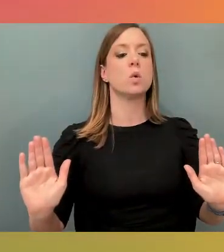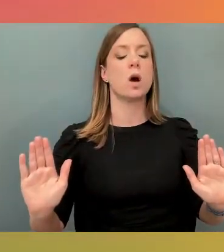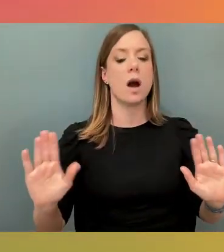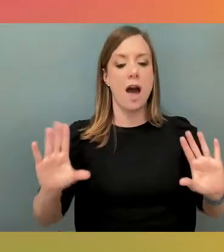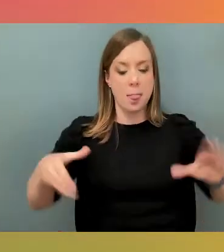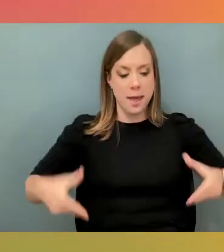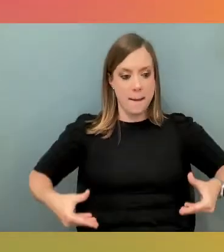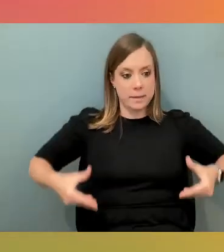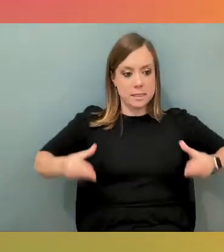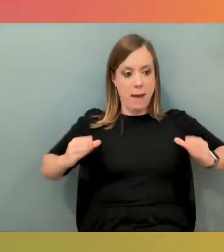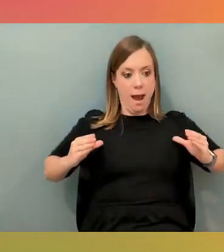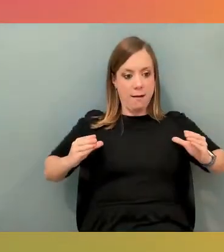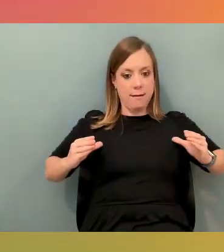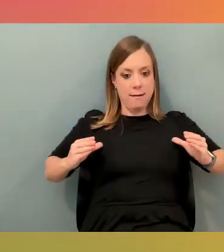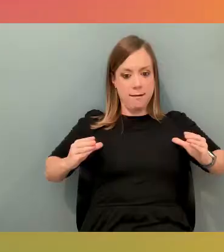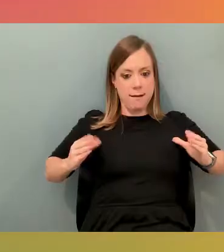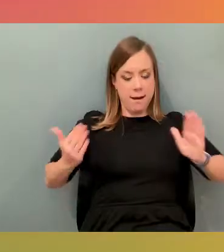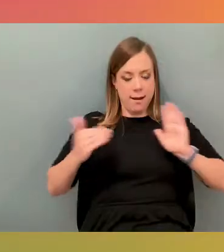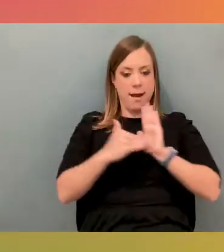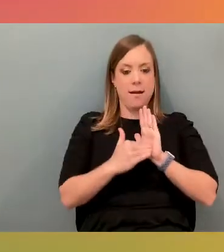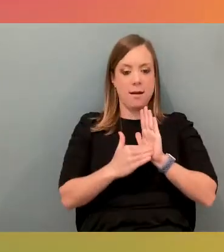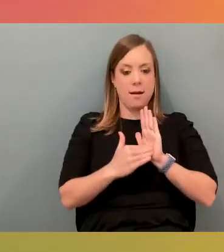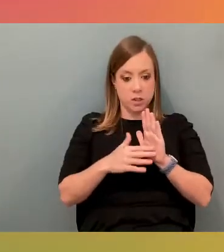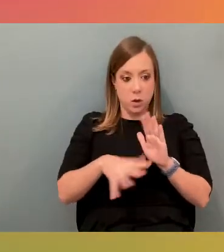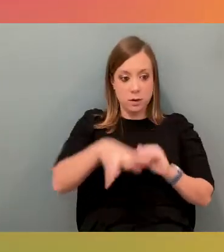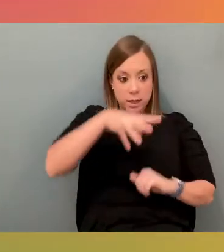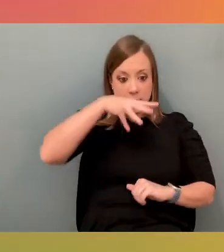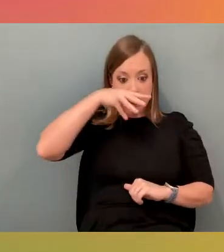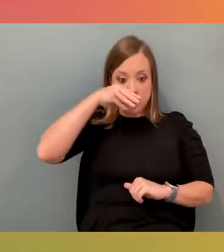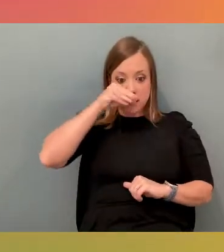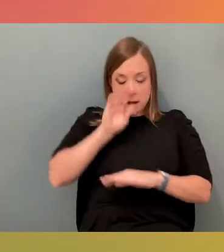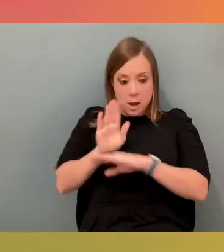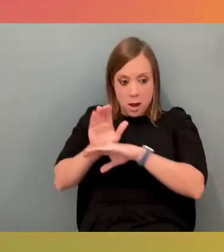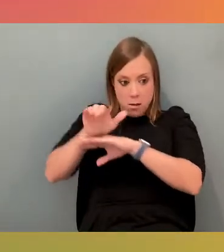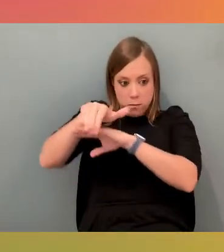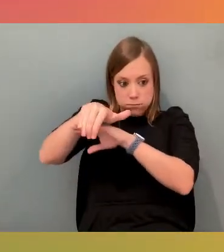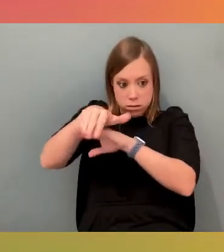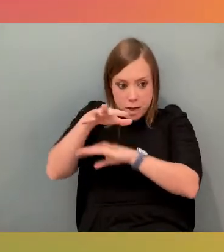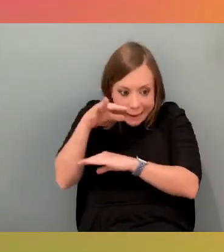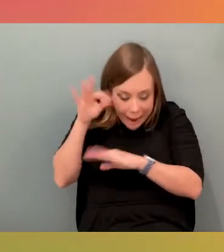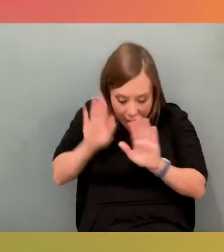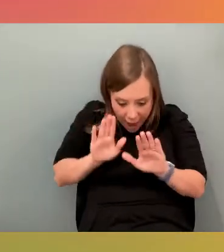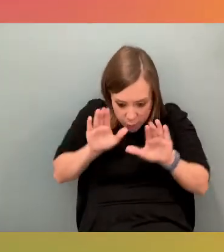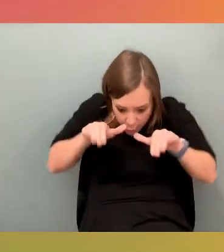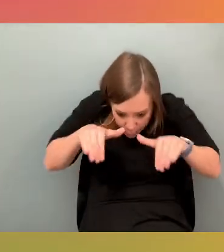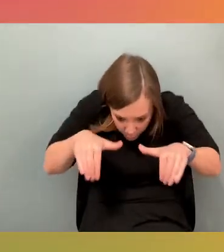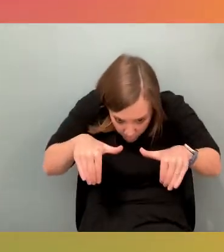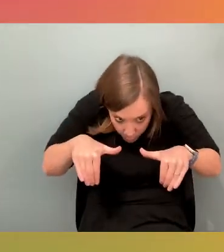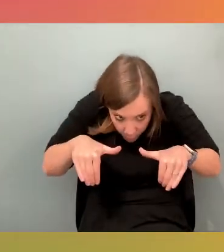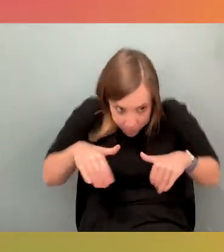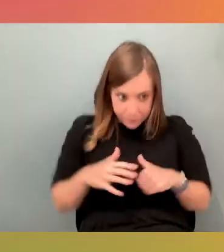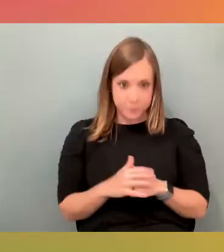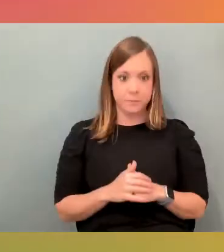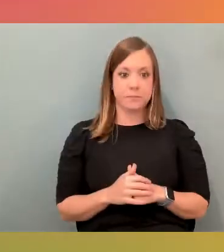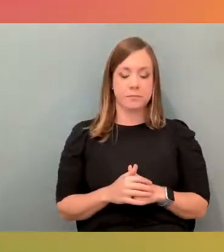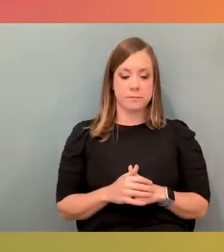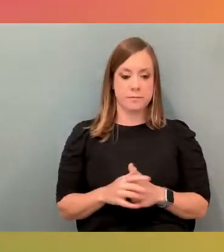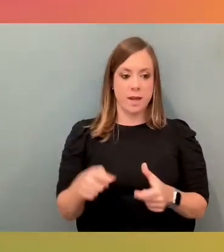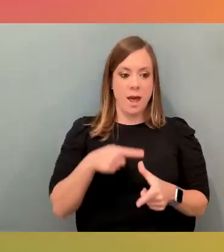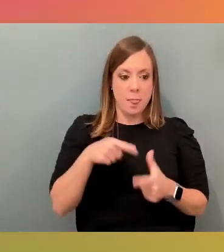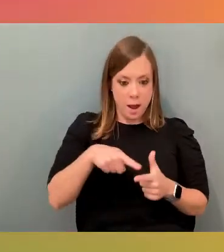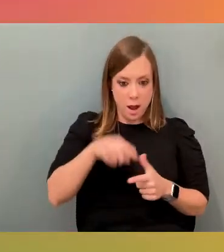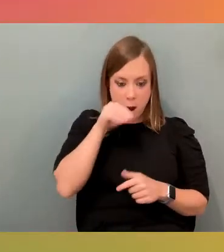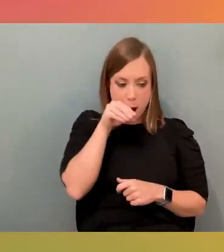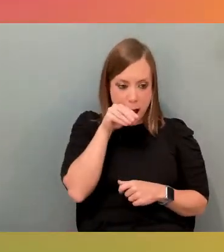that child's pose. Let's do that again. Inhale, roll the spine as you round forward through cat.